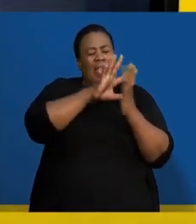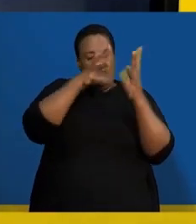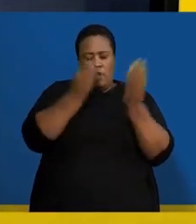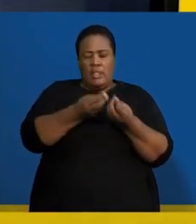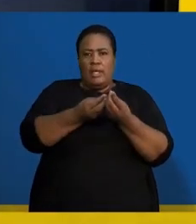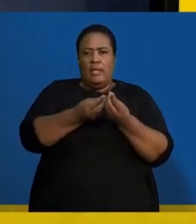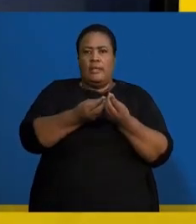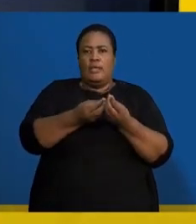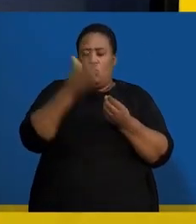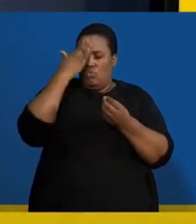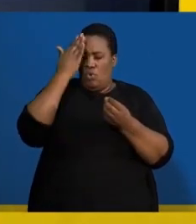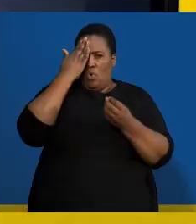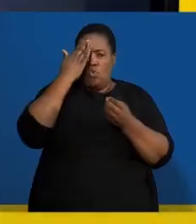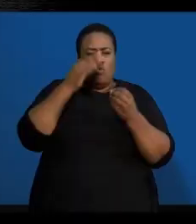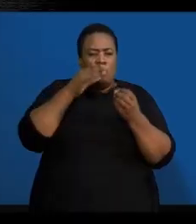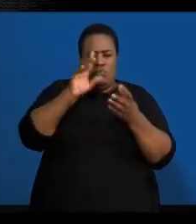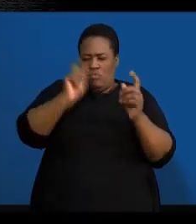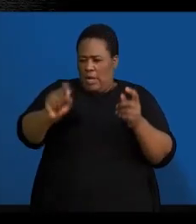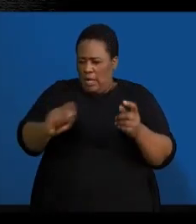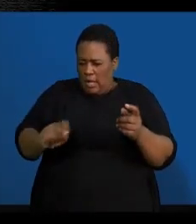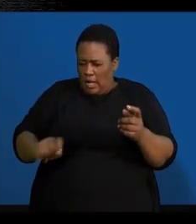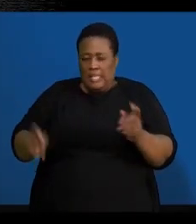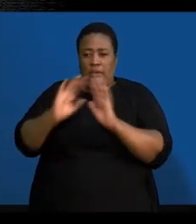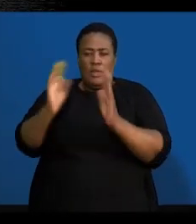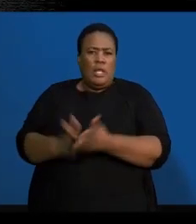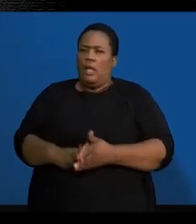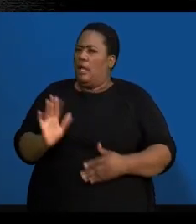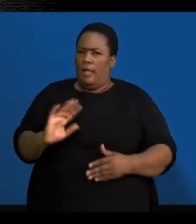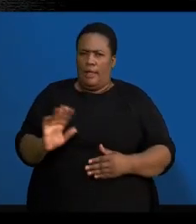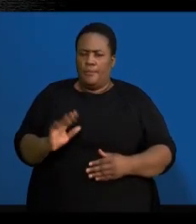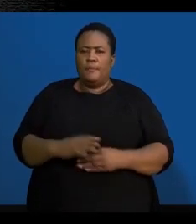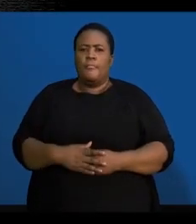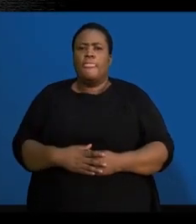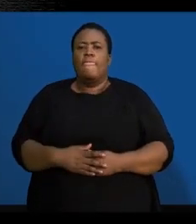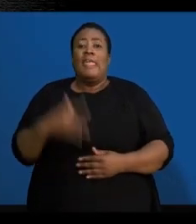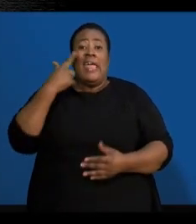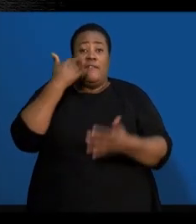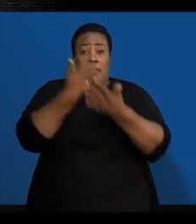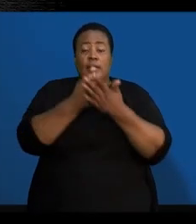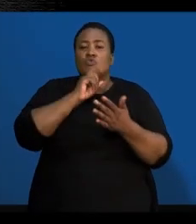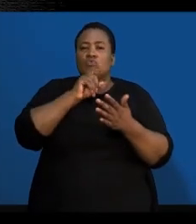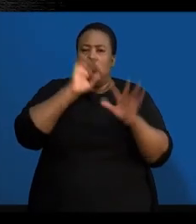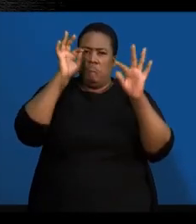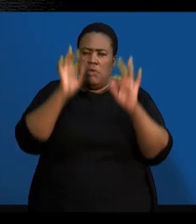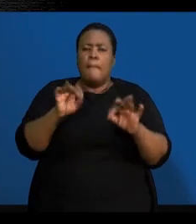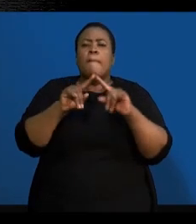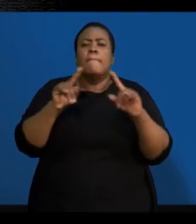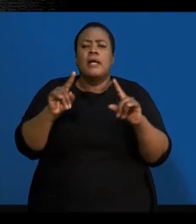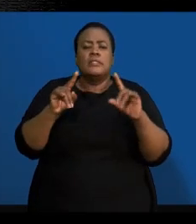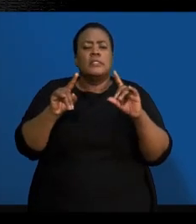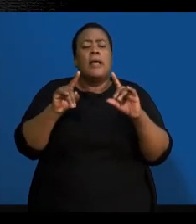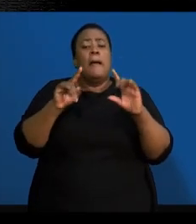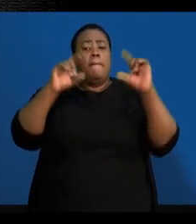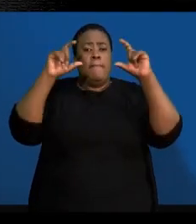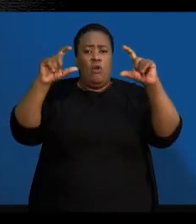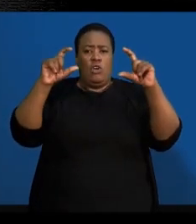you know. Okay. And use evidence very effectively in an organized paragraph that shows